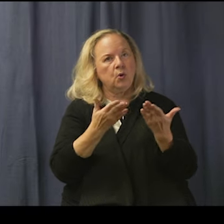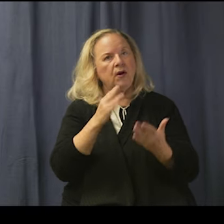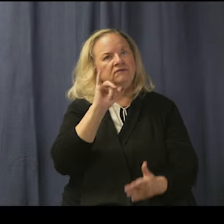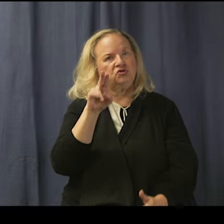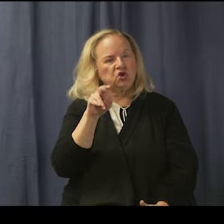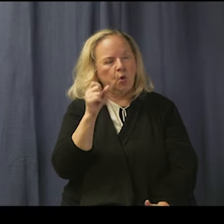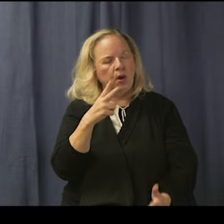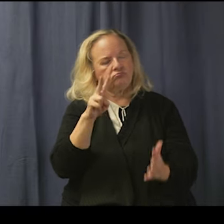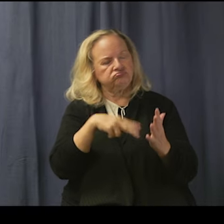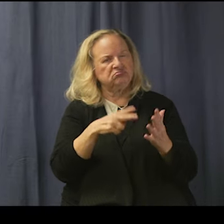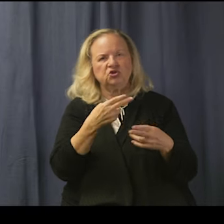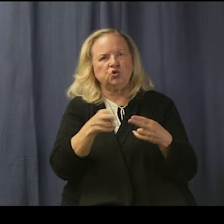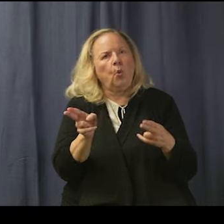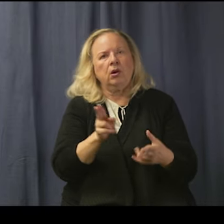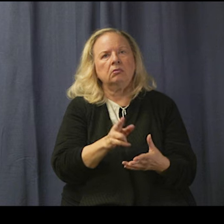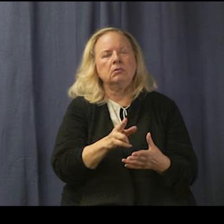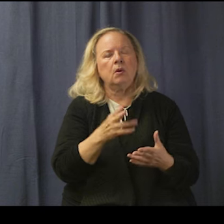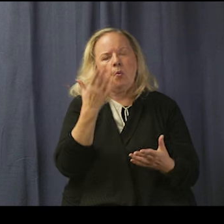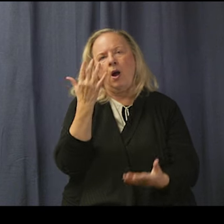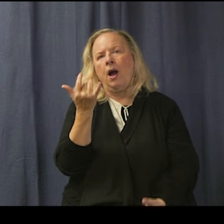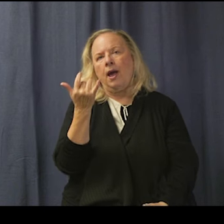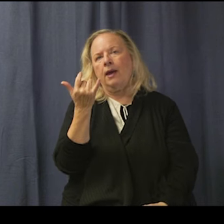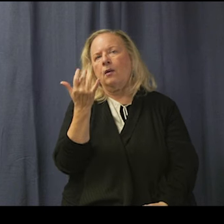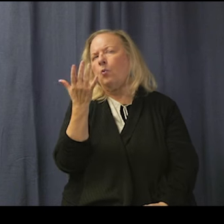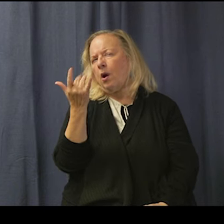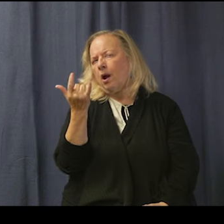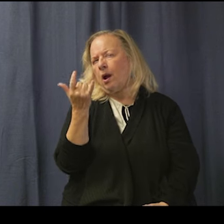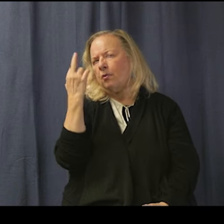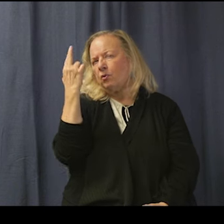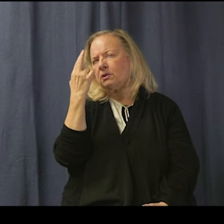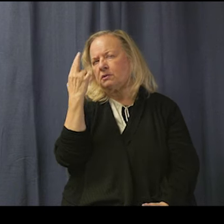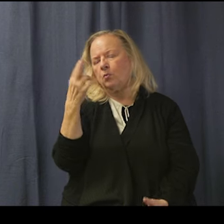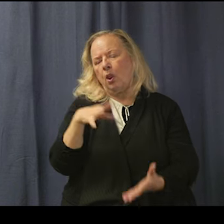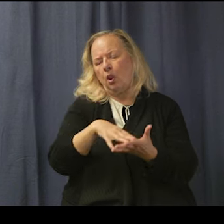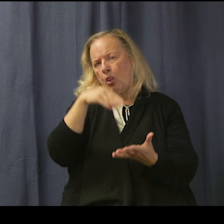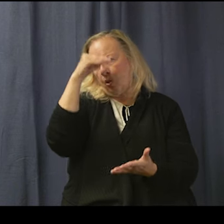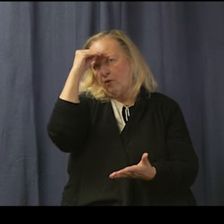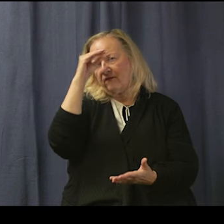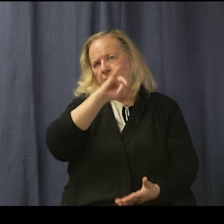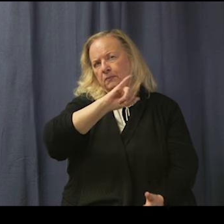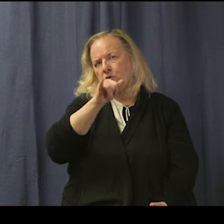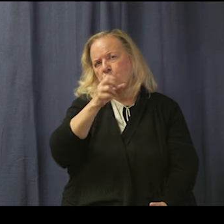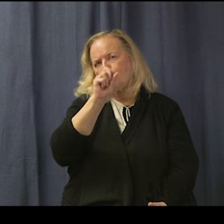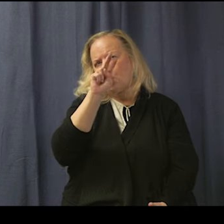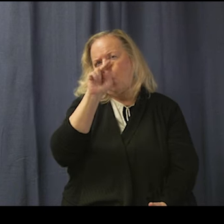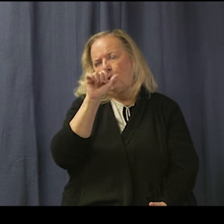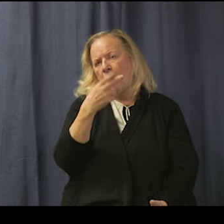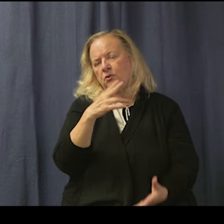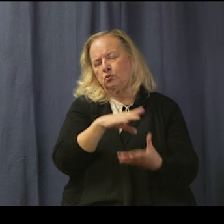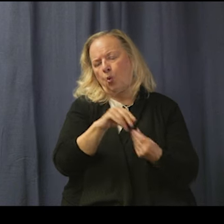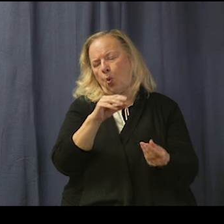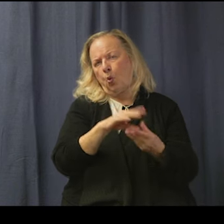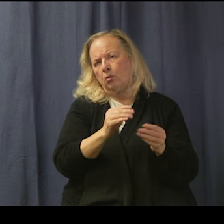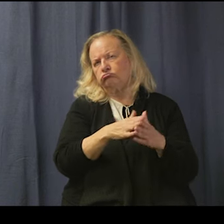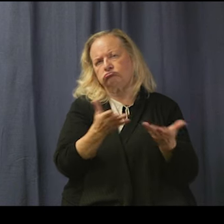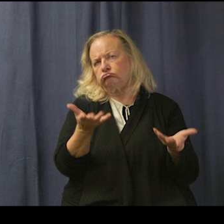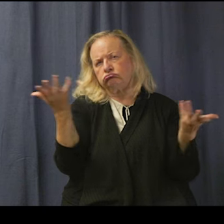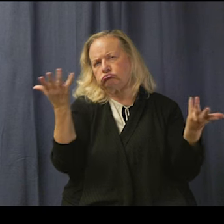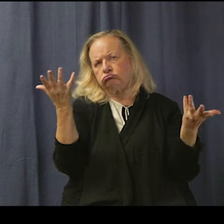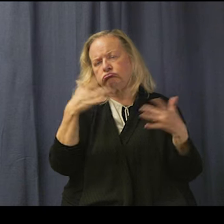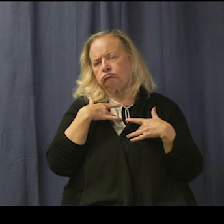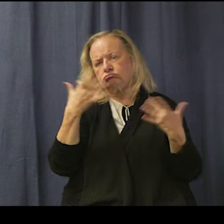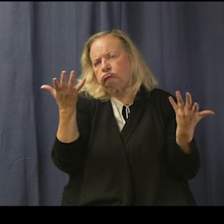It's not very long. Why or what do we learn from the story of Jonah? What is the book about? What is